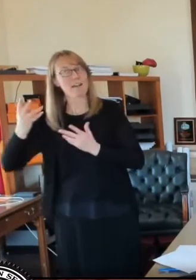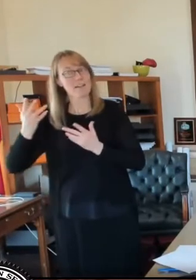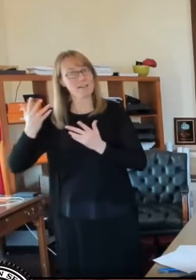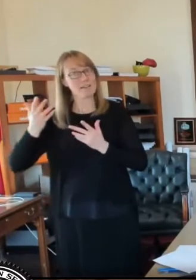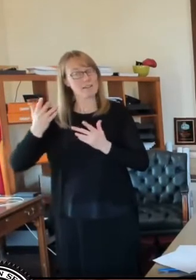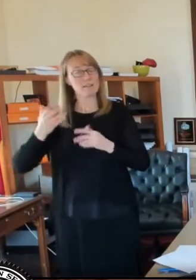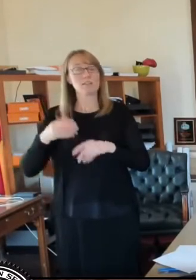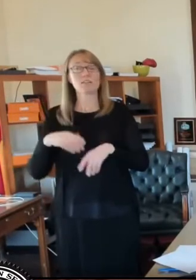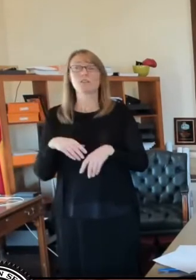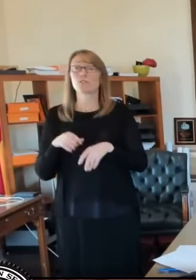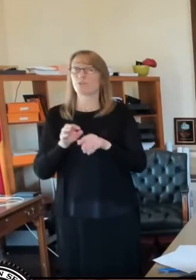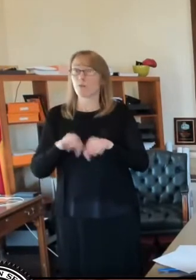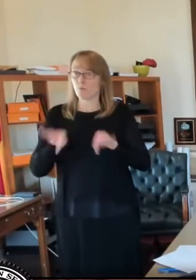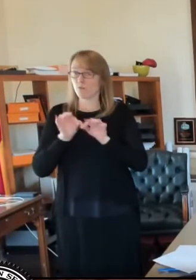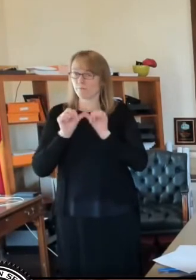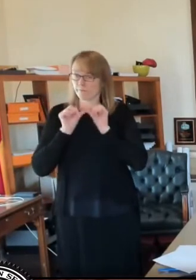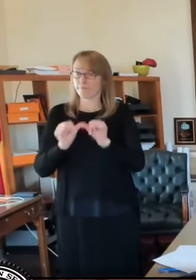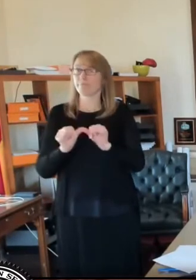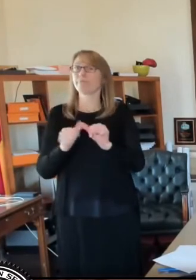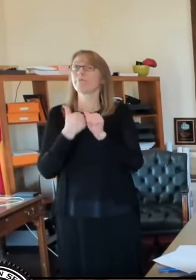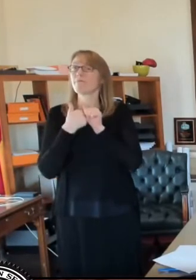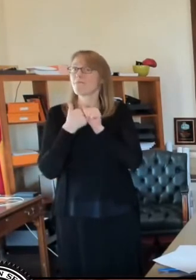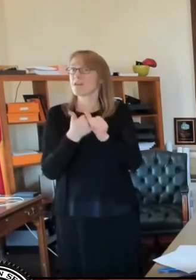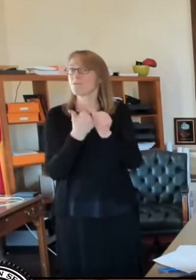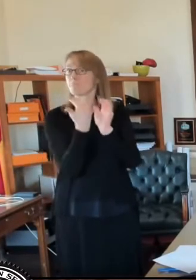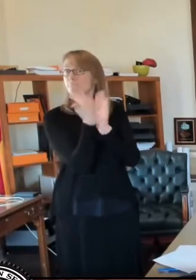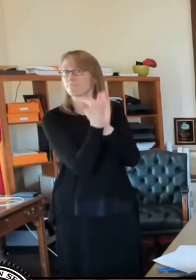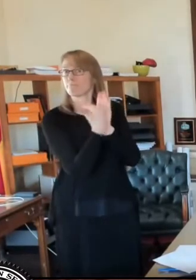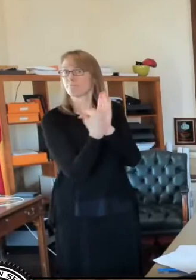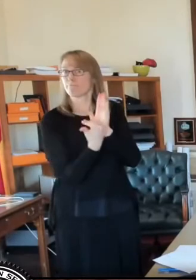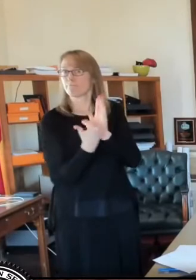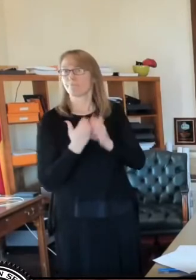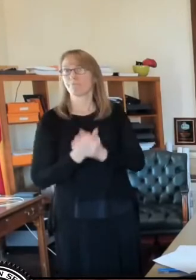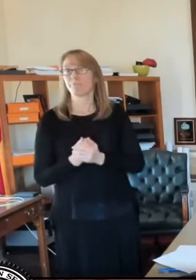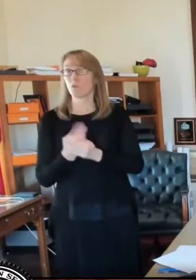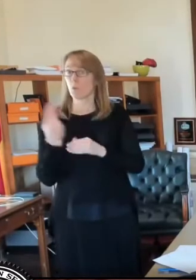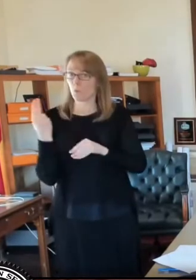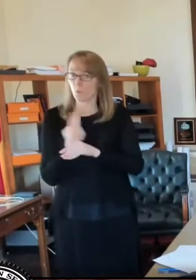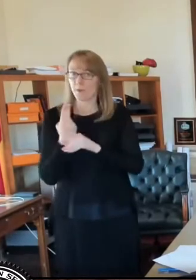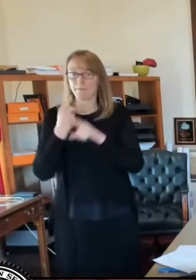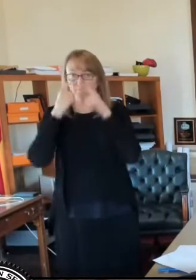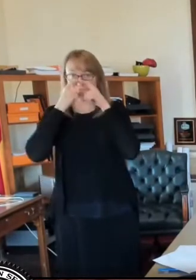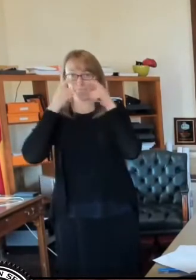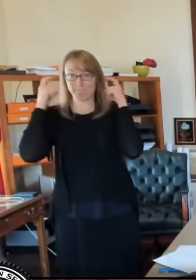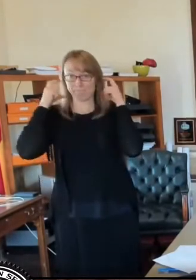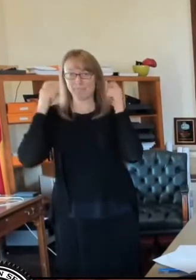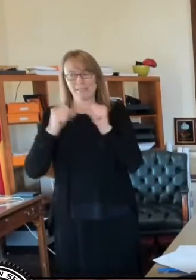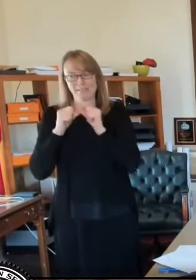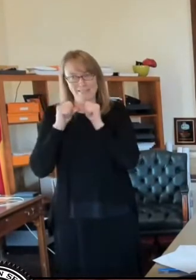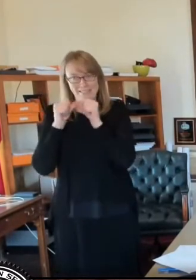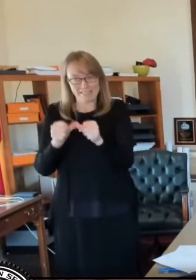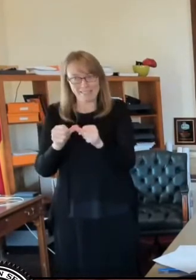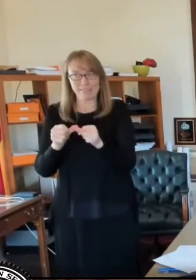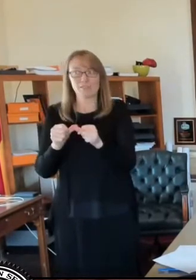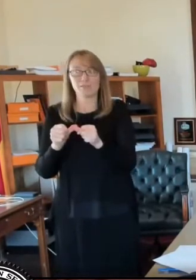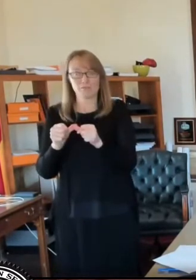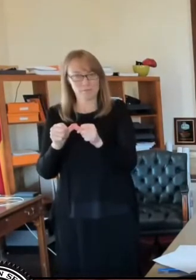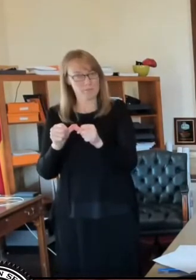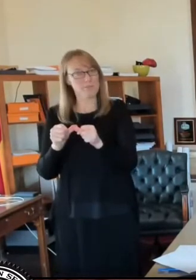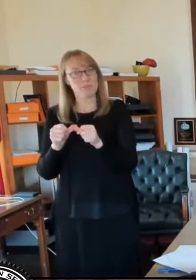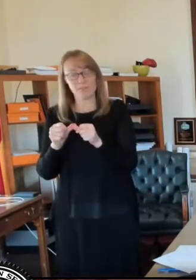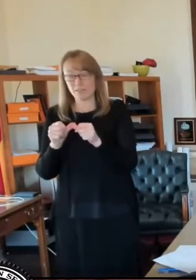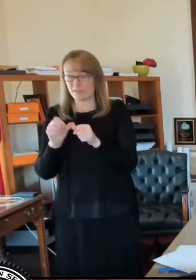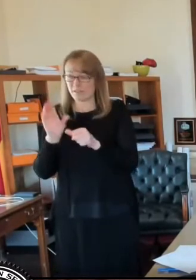procedures. You gotta keep wearing your mask. We've gotta continue to do that until we can finally turn the corner and